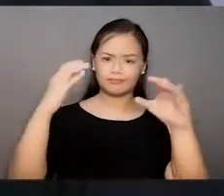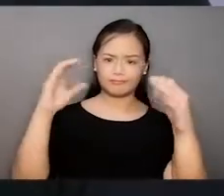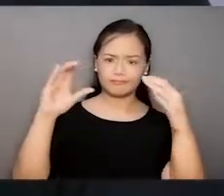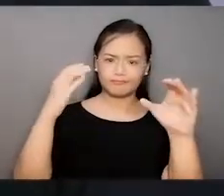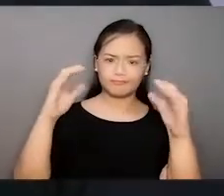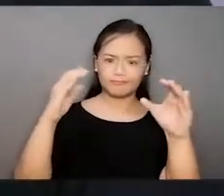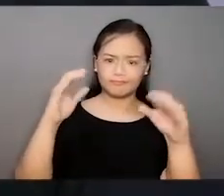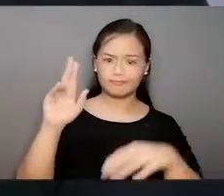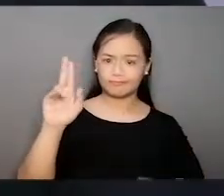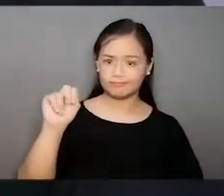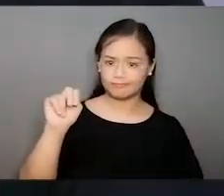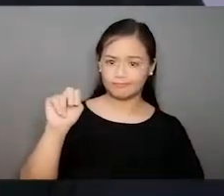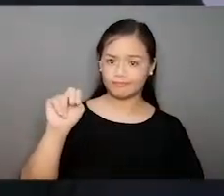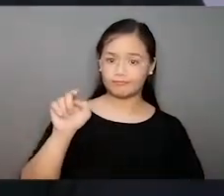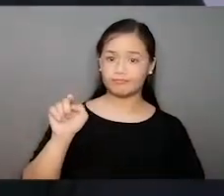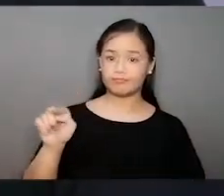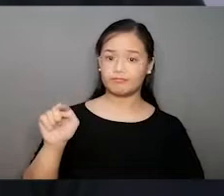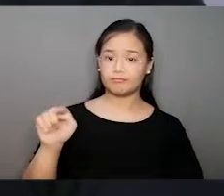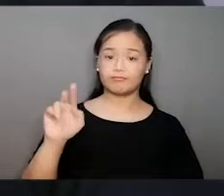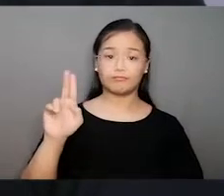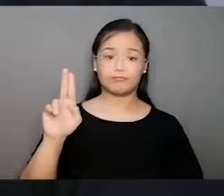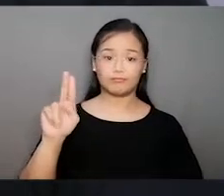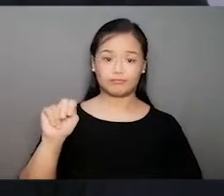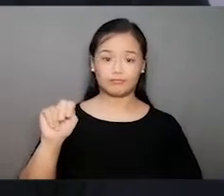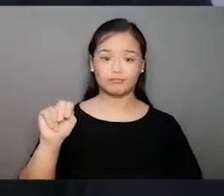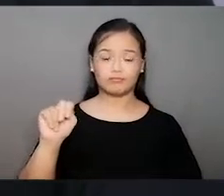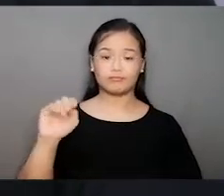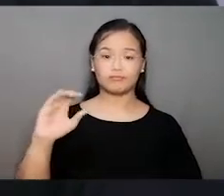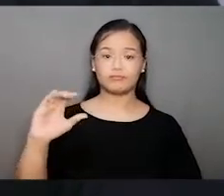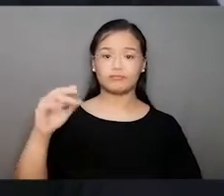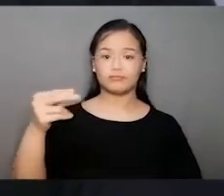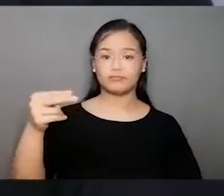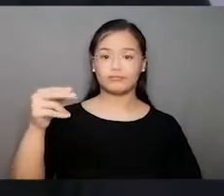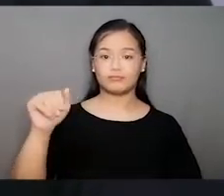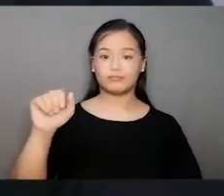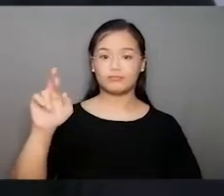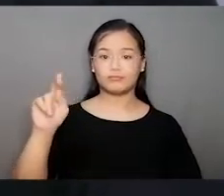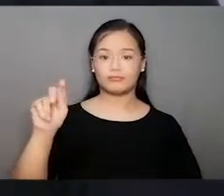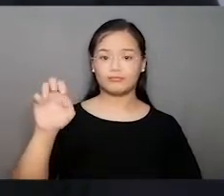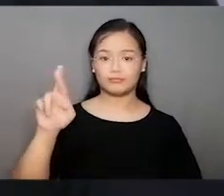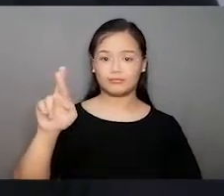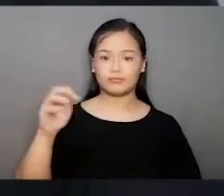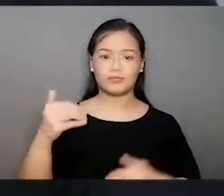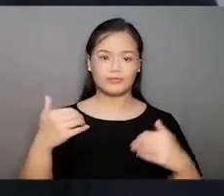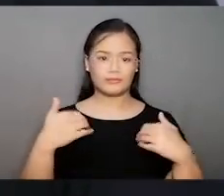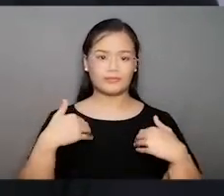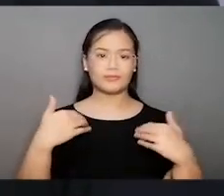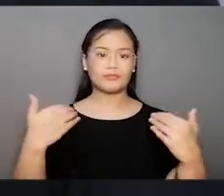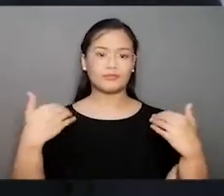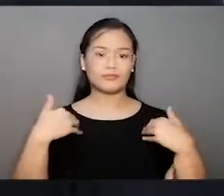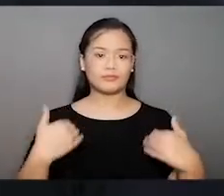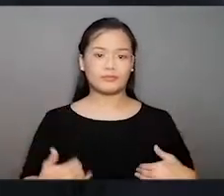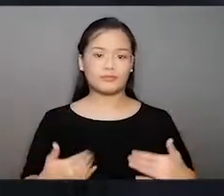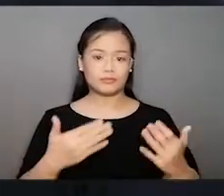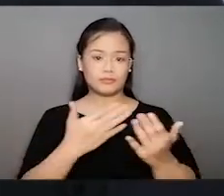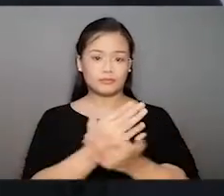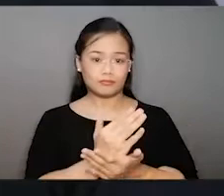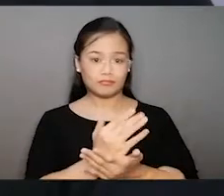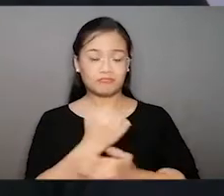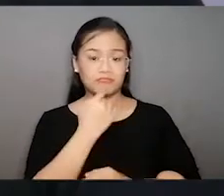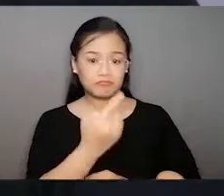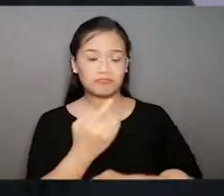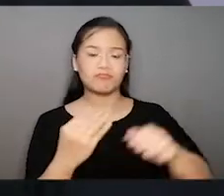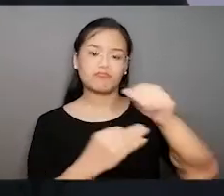UN from the League of Nations is that in the Charter of the UN, human rights was mentioned as the foundation of